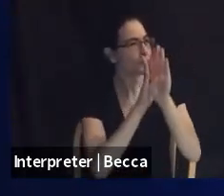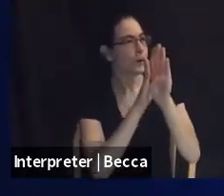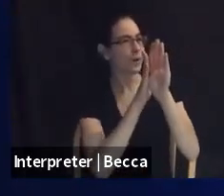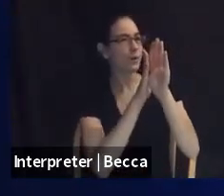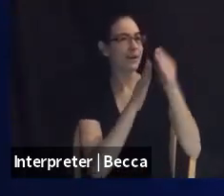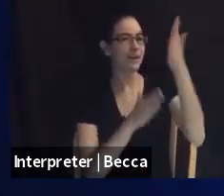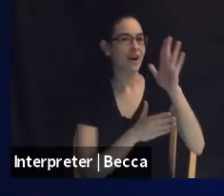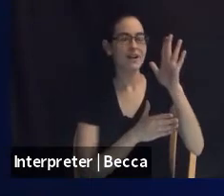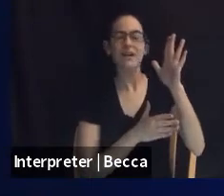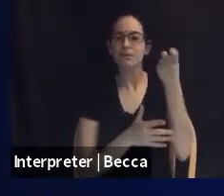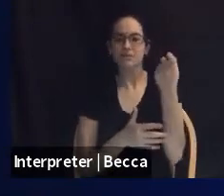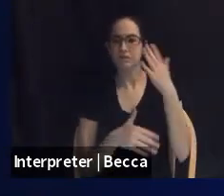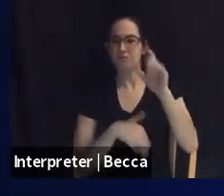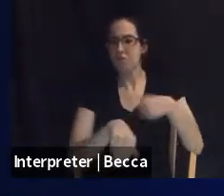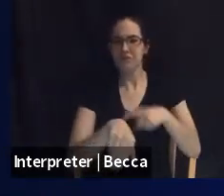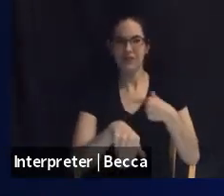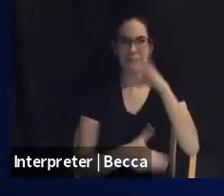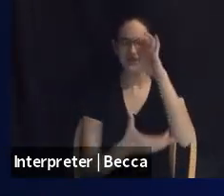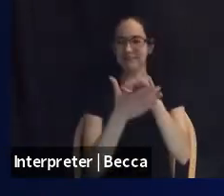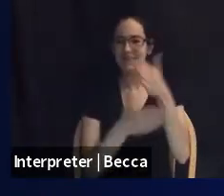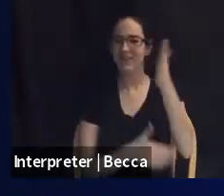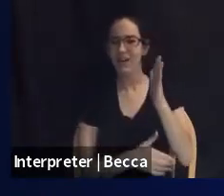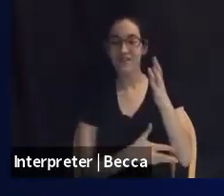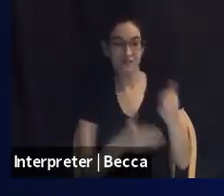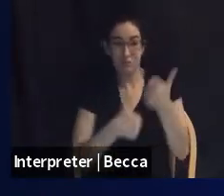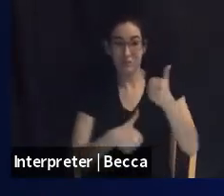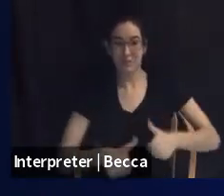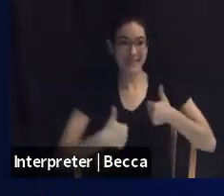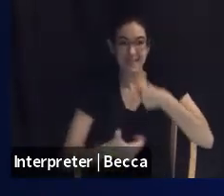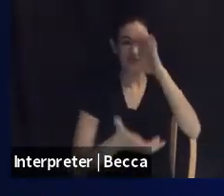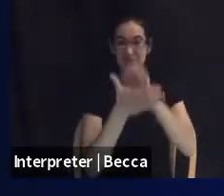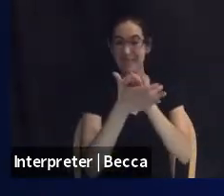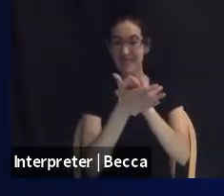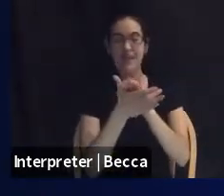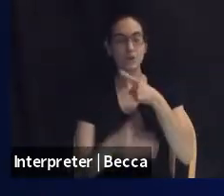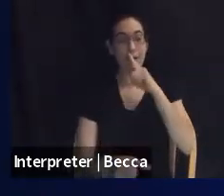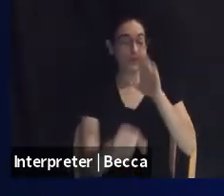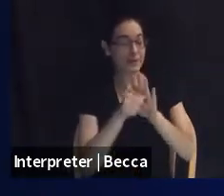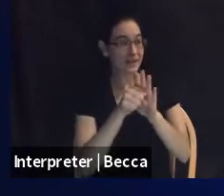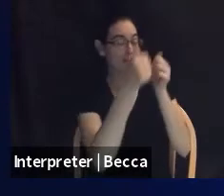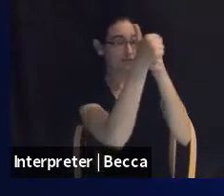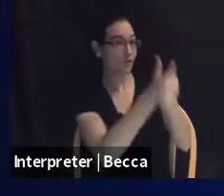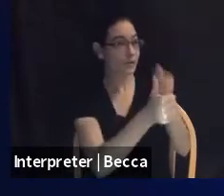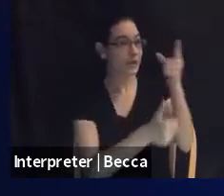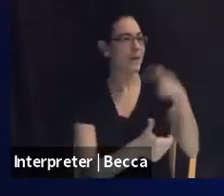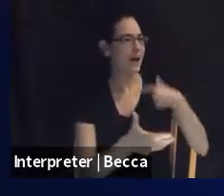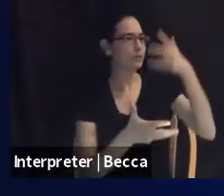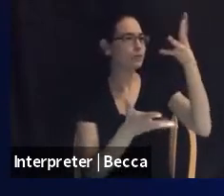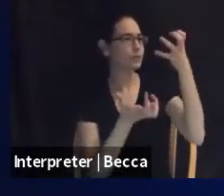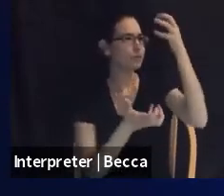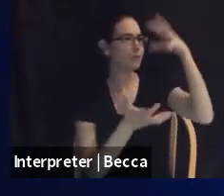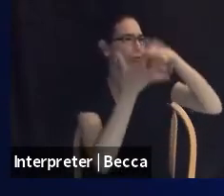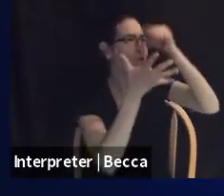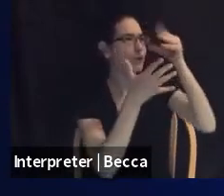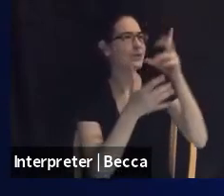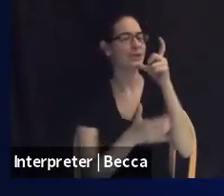didn't believe in God for a long time, for most of my life. So once I committed, I was like, okay, if I want to know this God, I want to learn who this God is. And I was